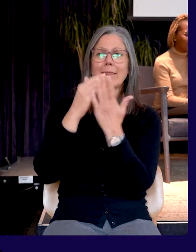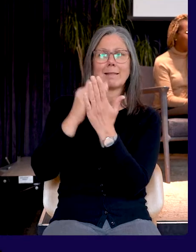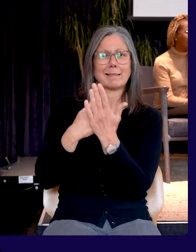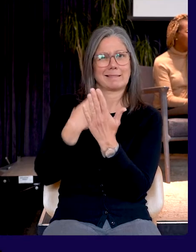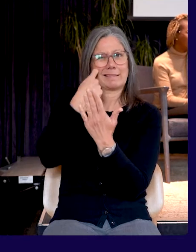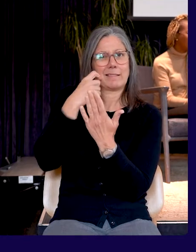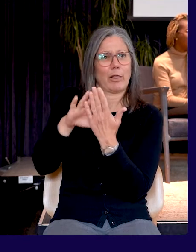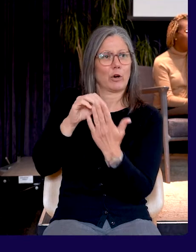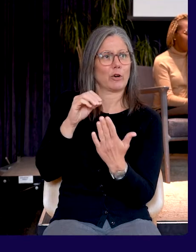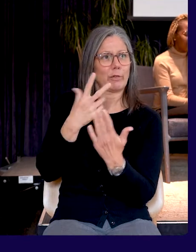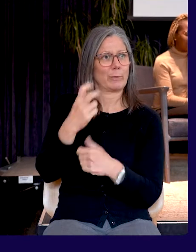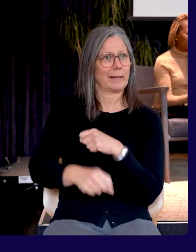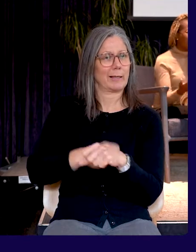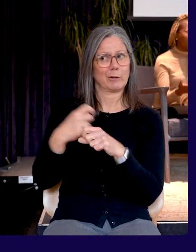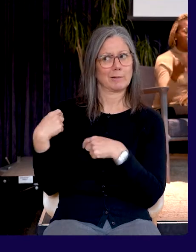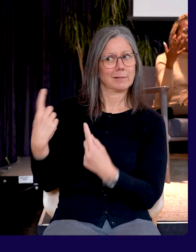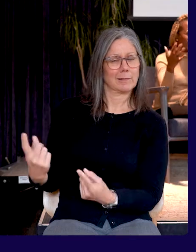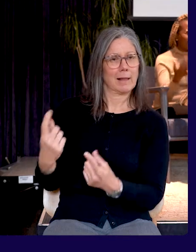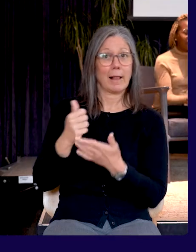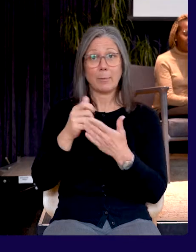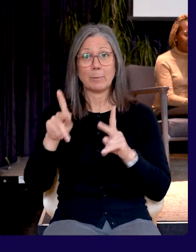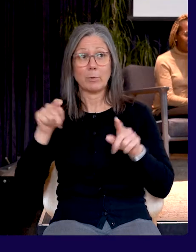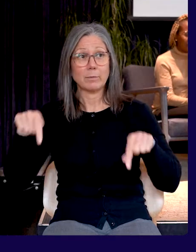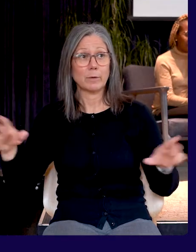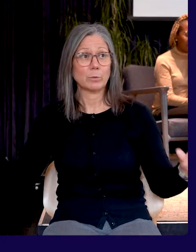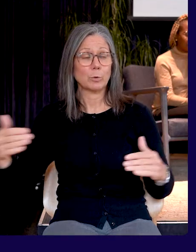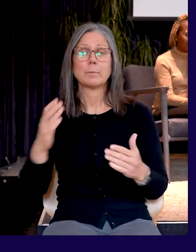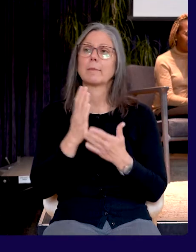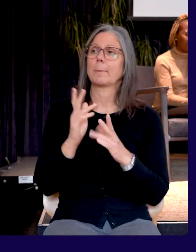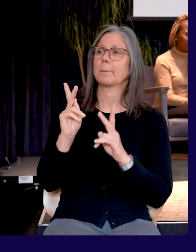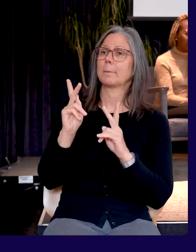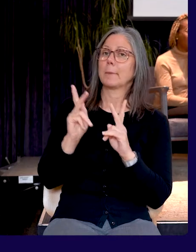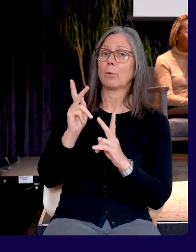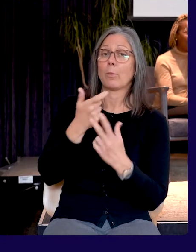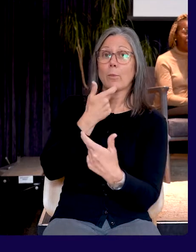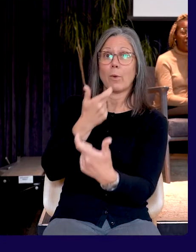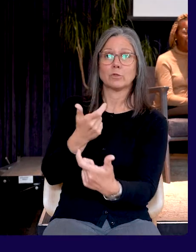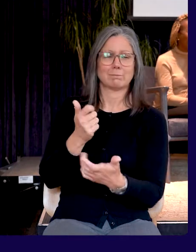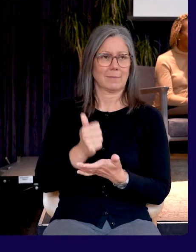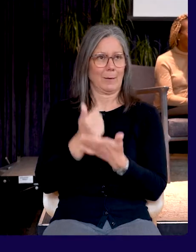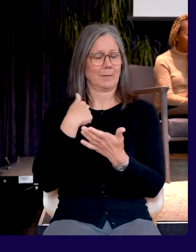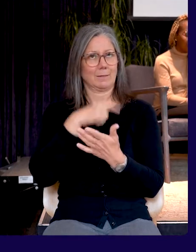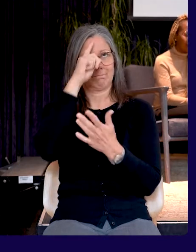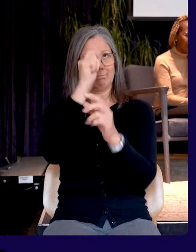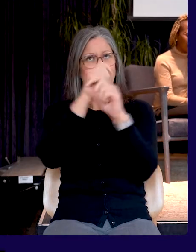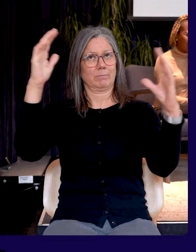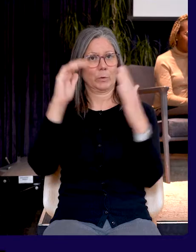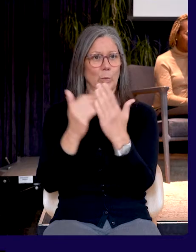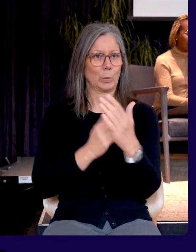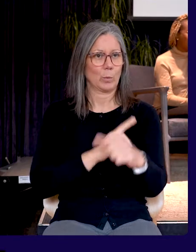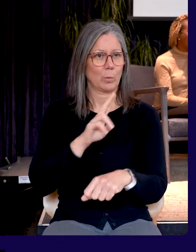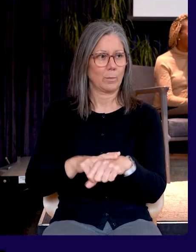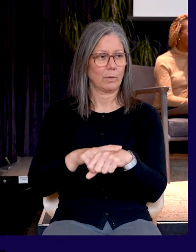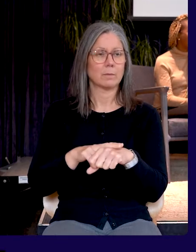3 years, frankly, and that helps folks in this room, helps folks watching, helps us all continue to imagine what our new normal is going to be,